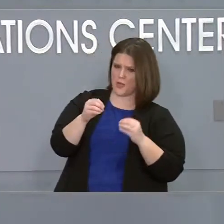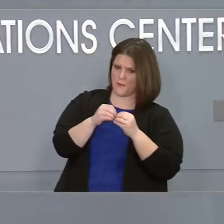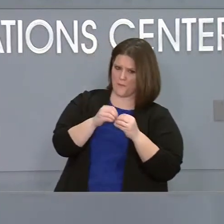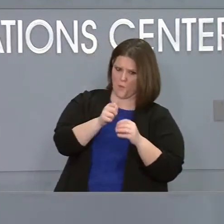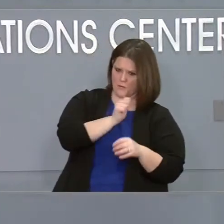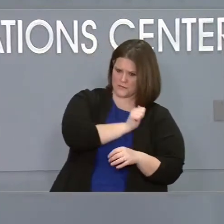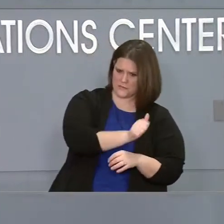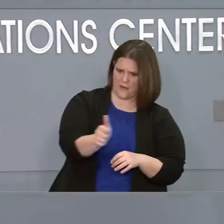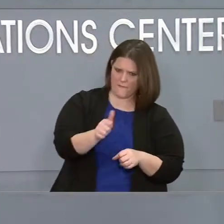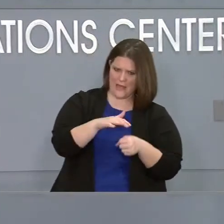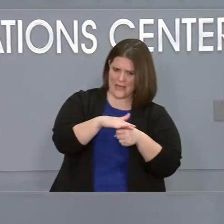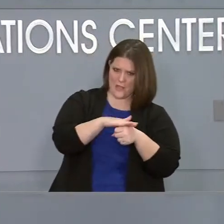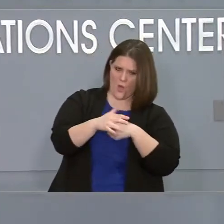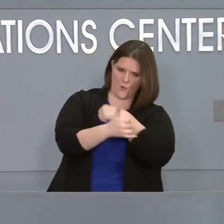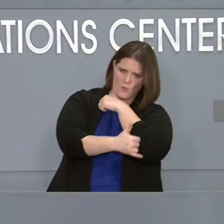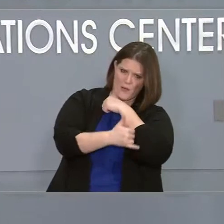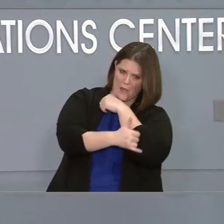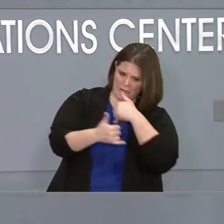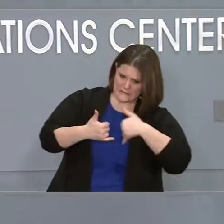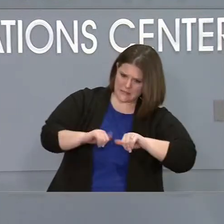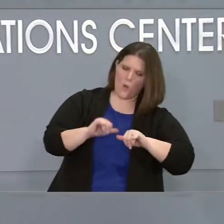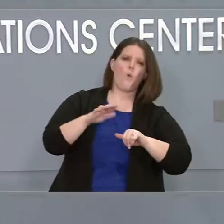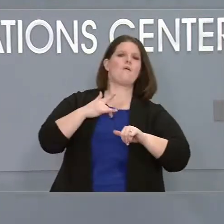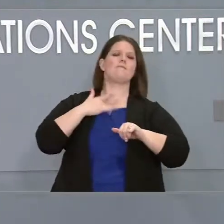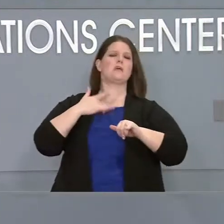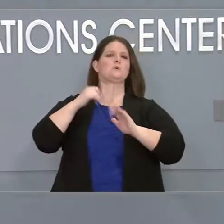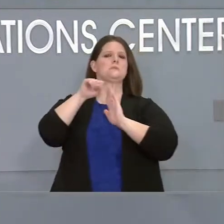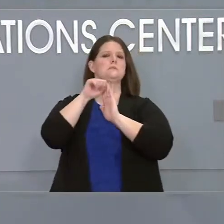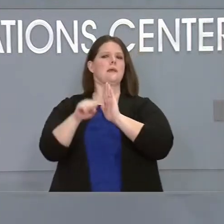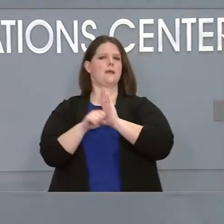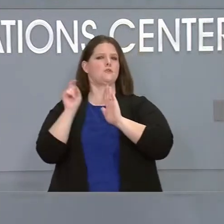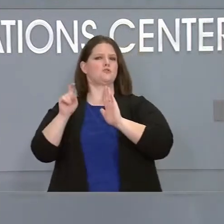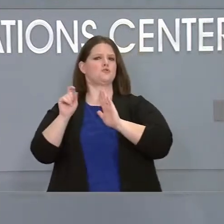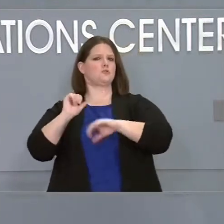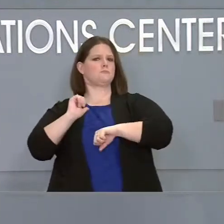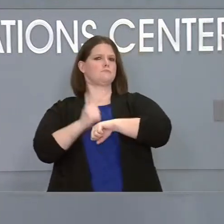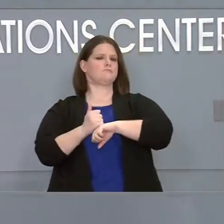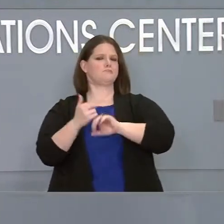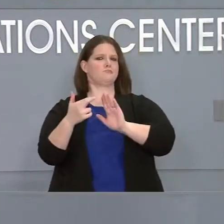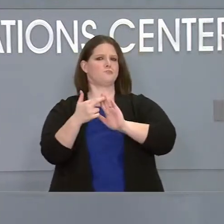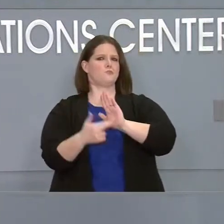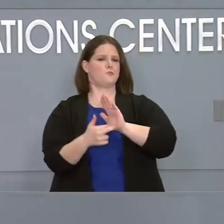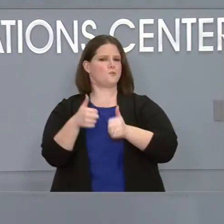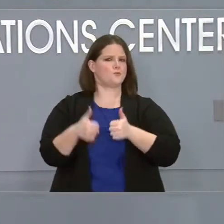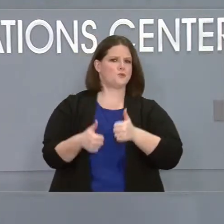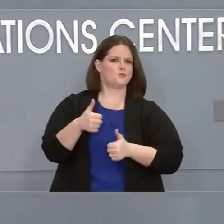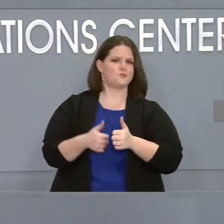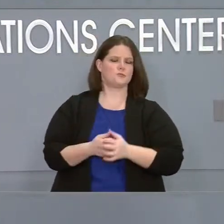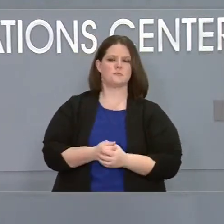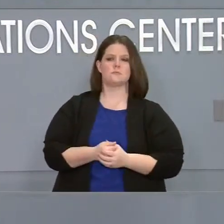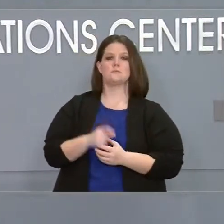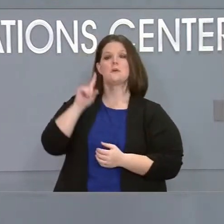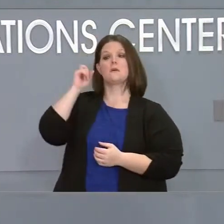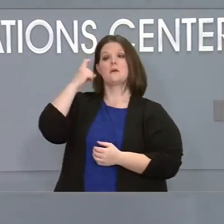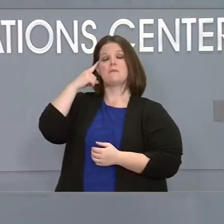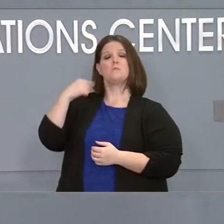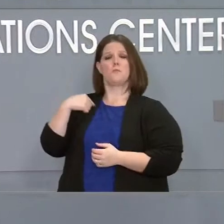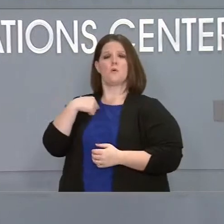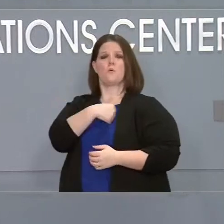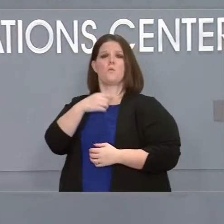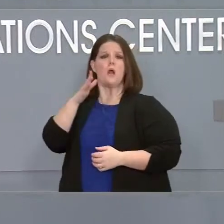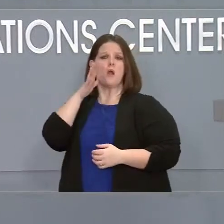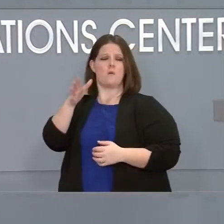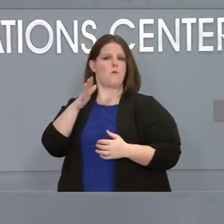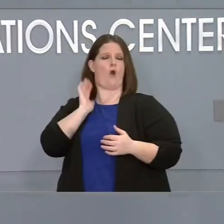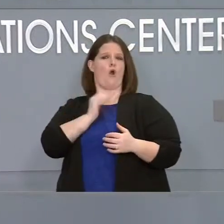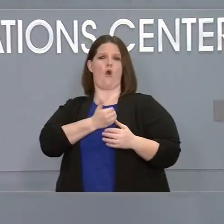any statewide control going ahead into the year? So we will do what we need to do on a statewide basis to protect